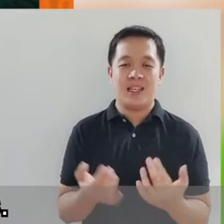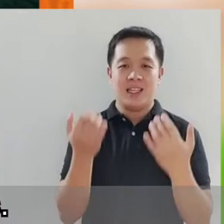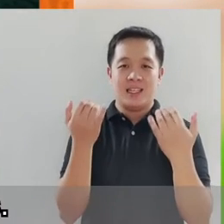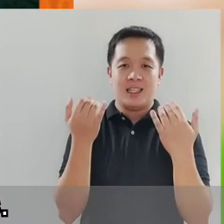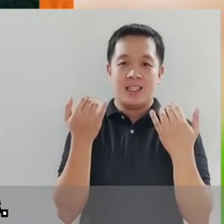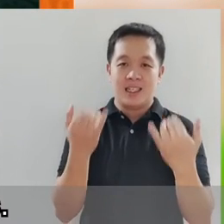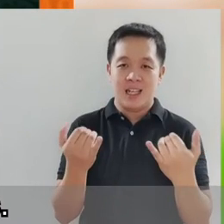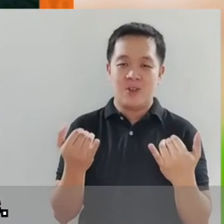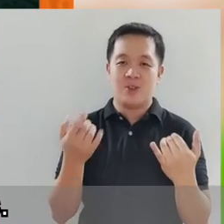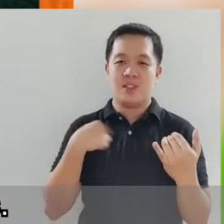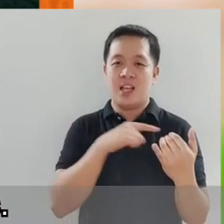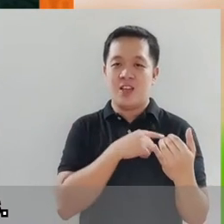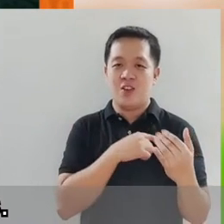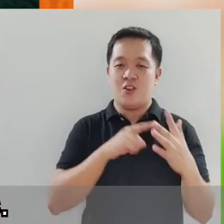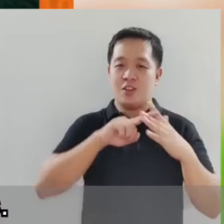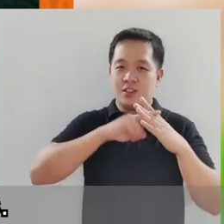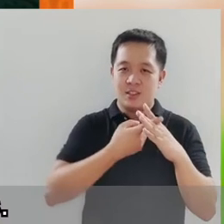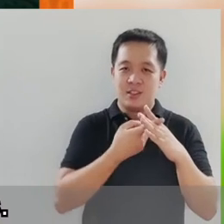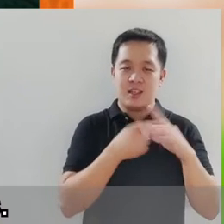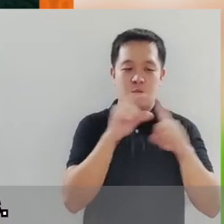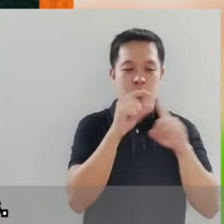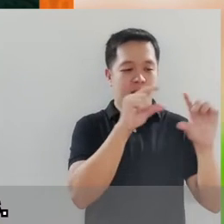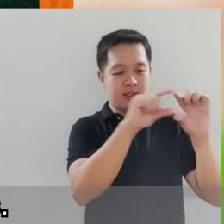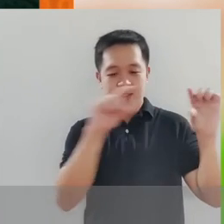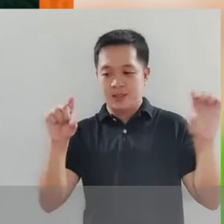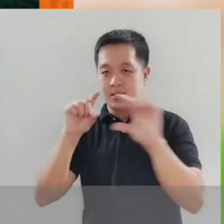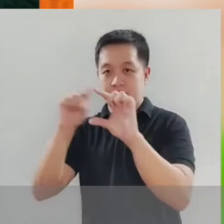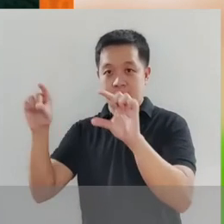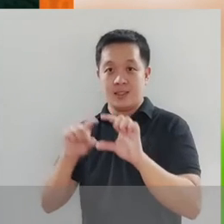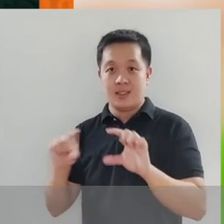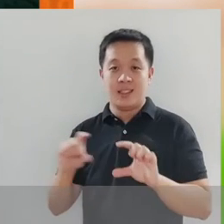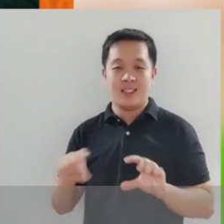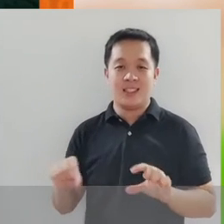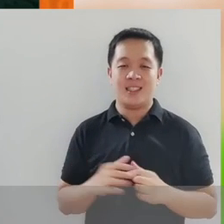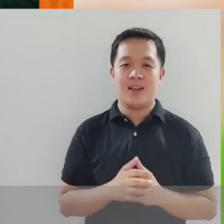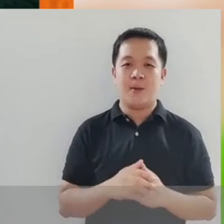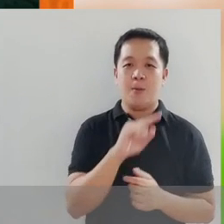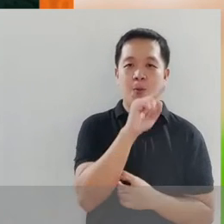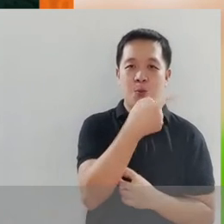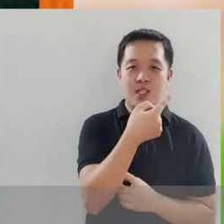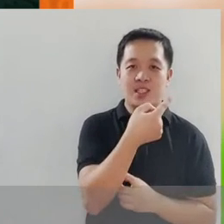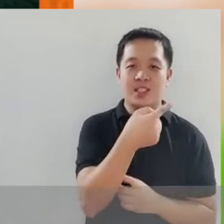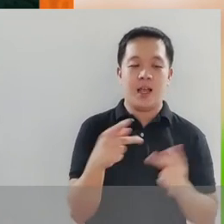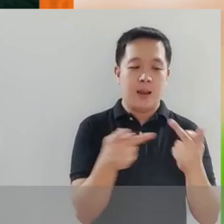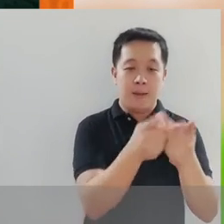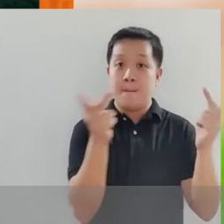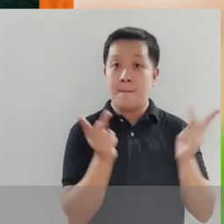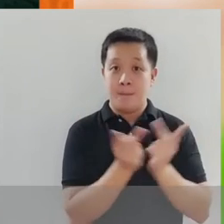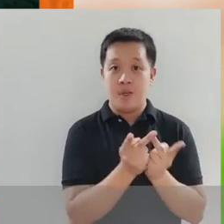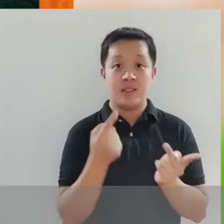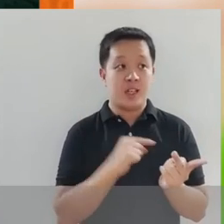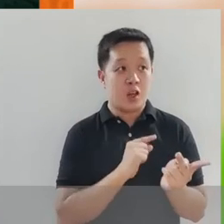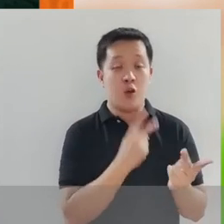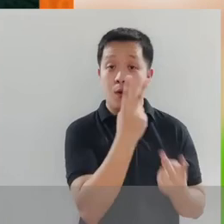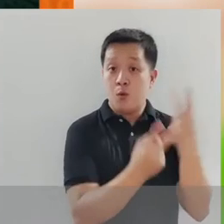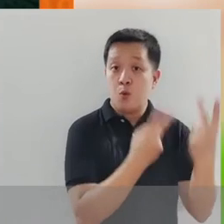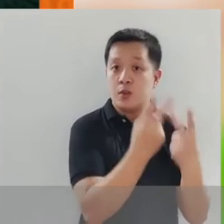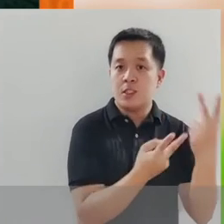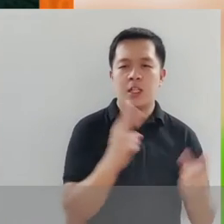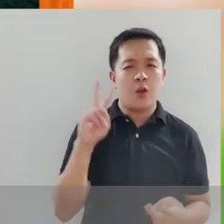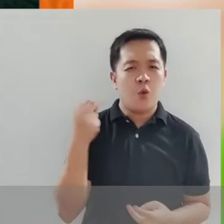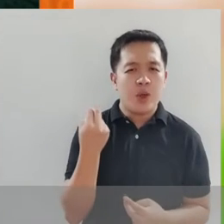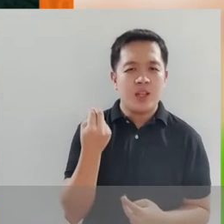let us start with the words going across. The first one is a place that we love to